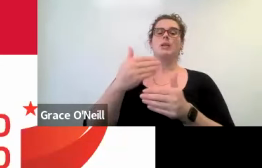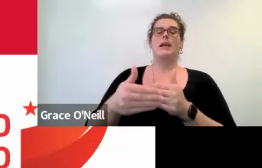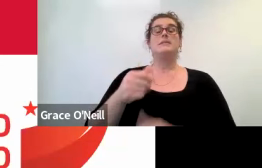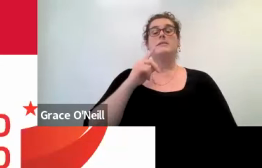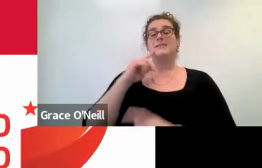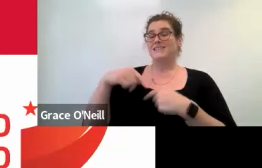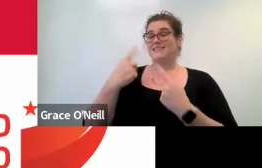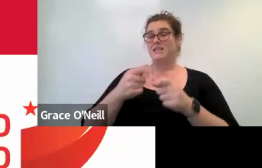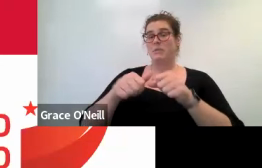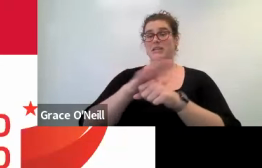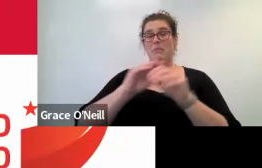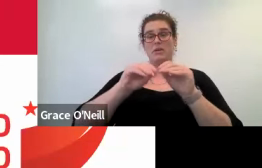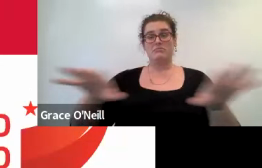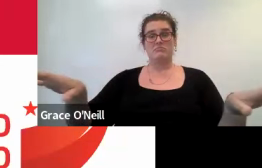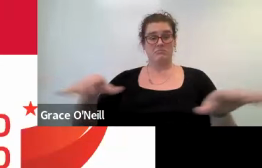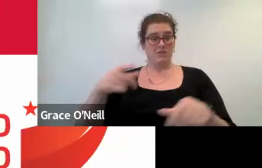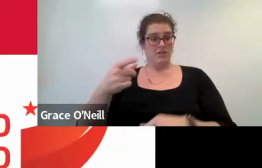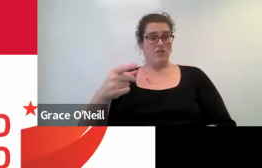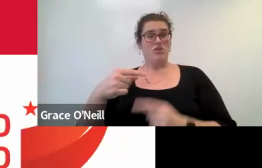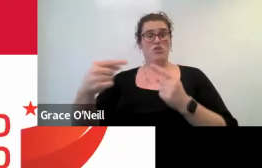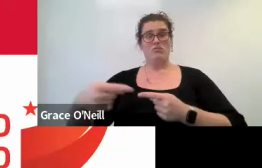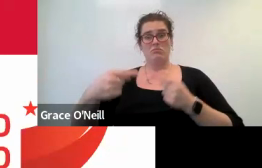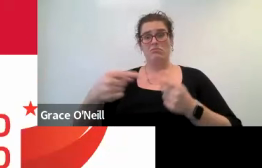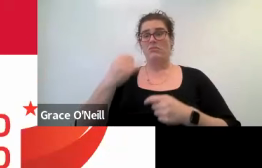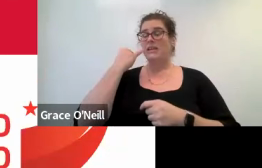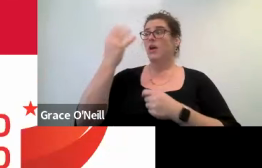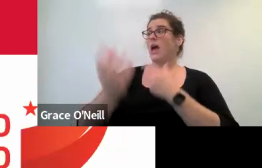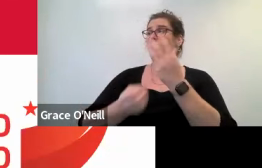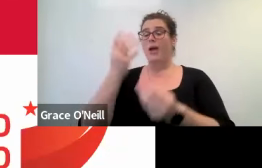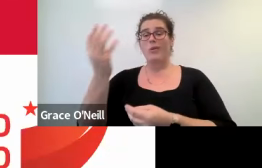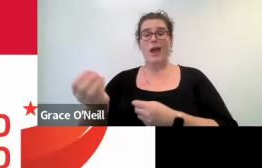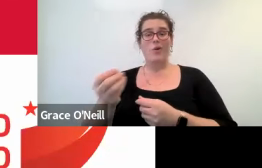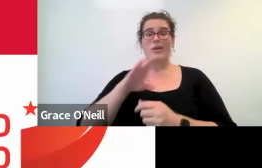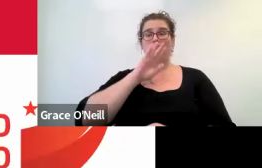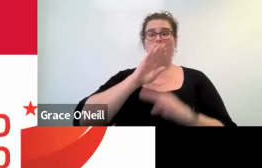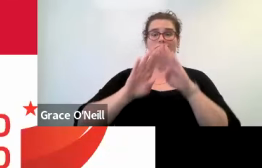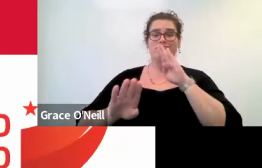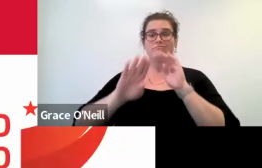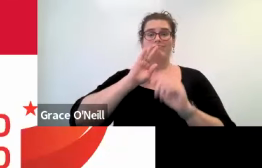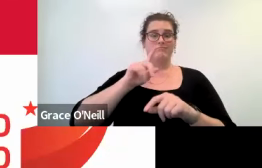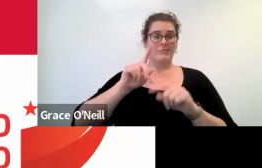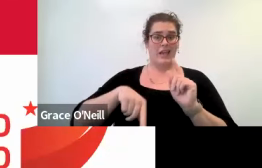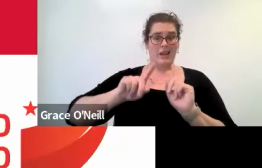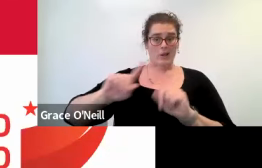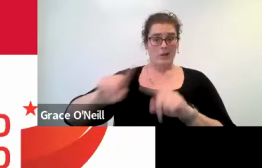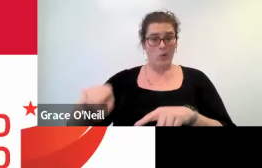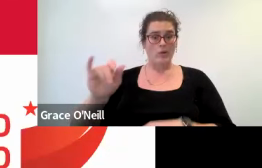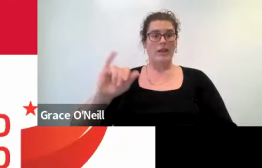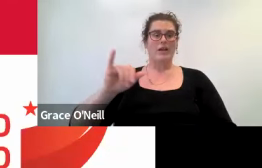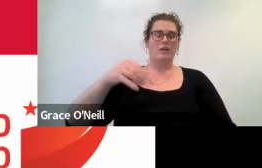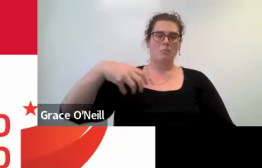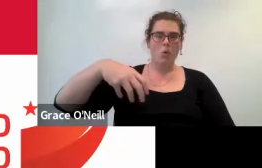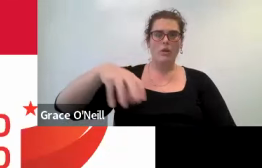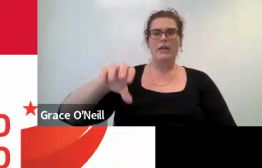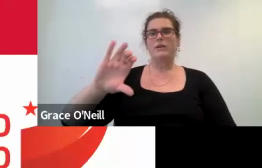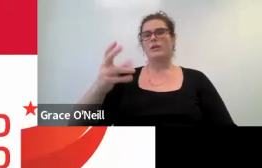have you had trouble attending activities out of home? And we define activities as bowling, chateau, and these were